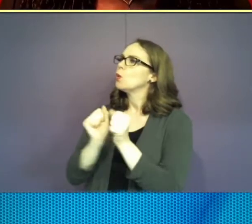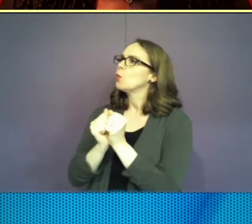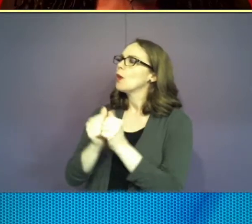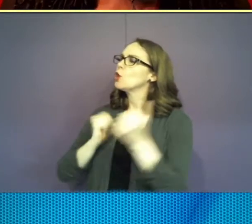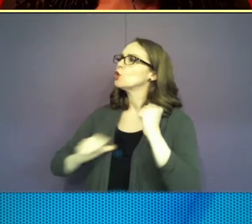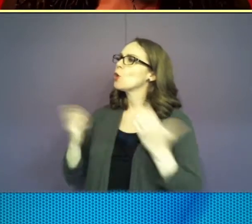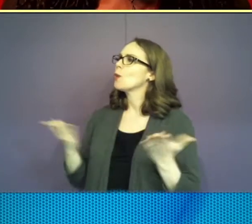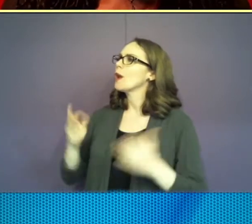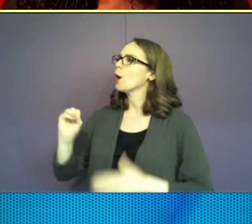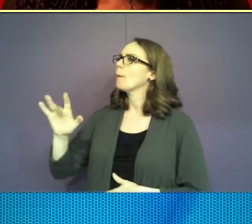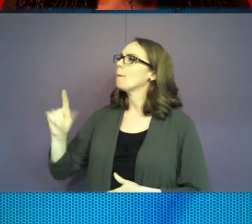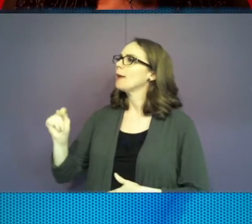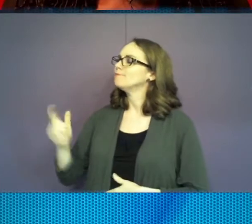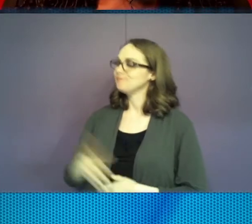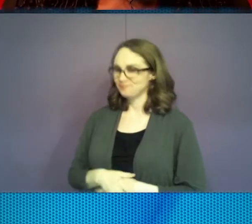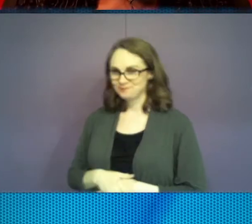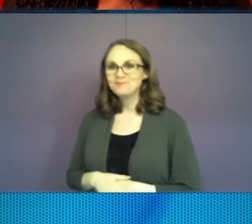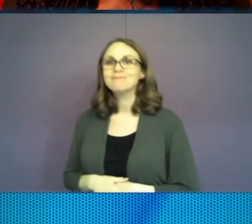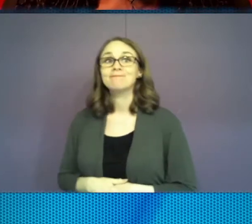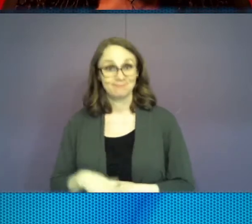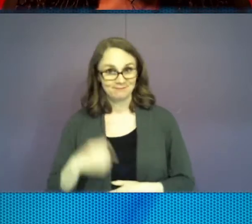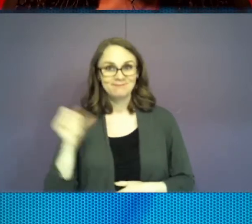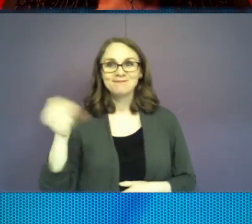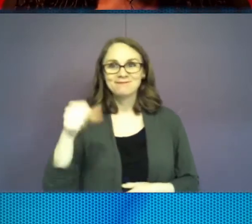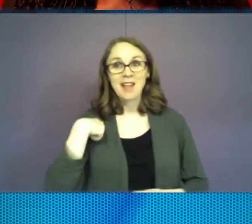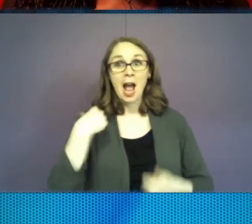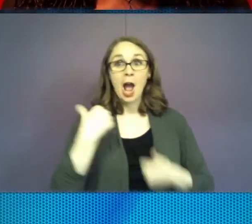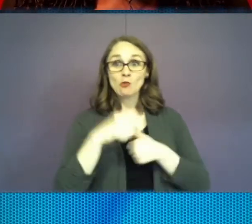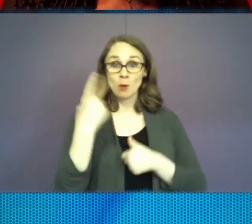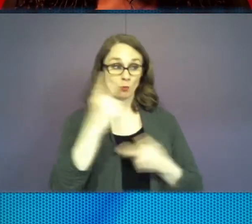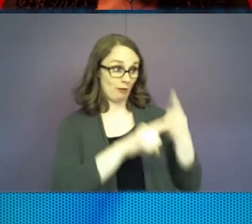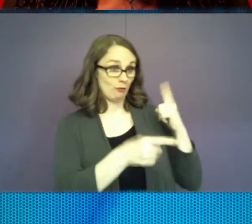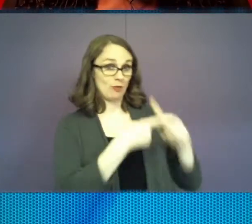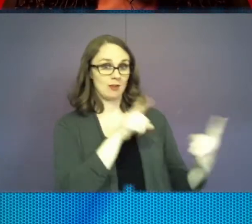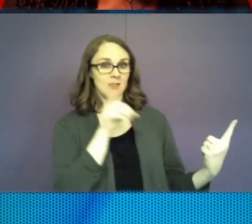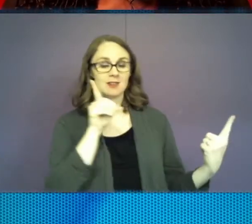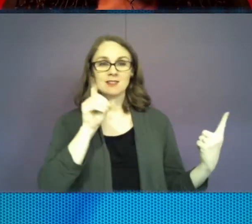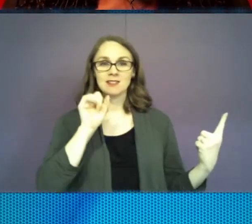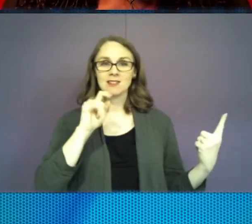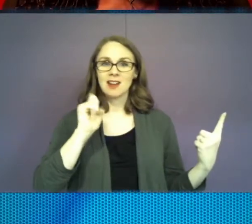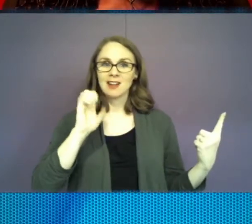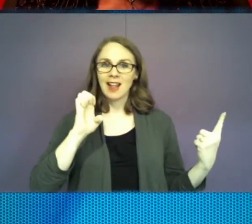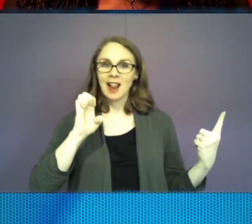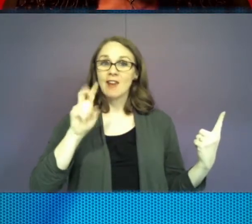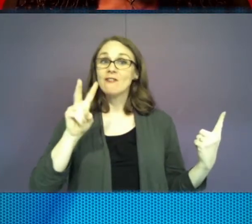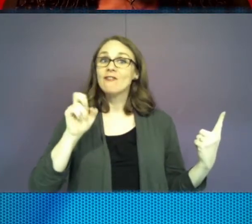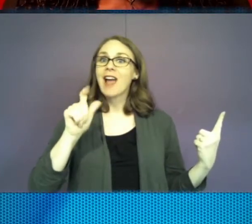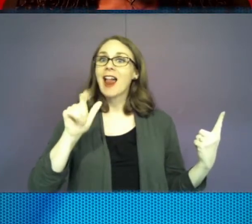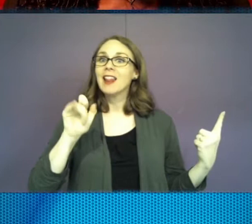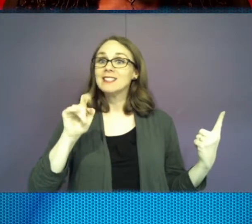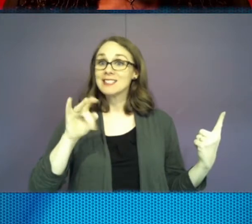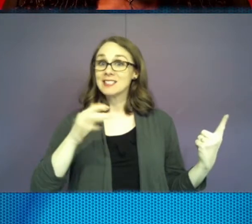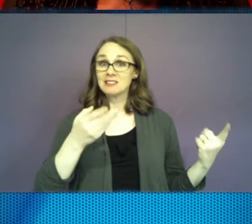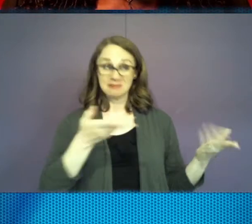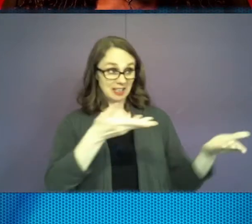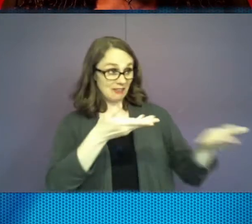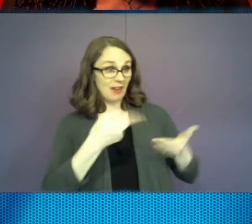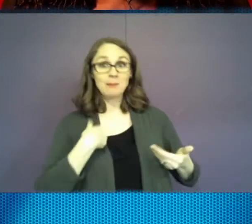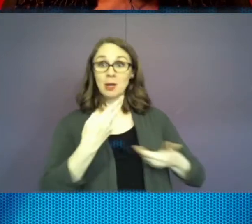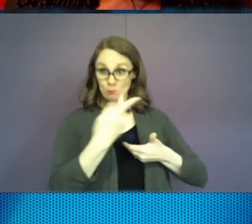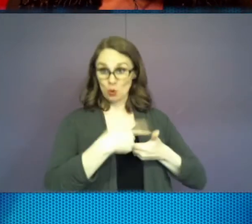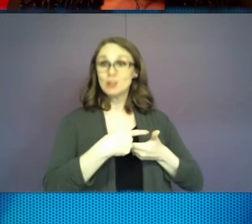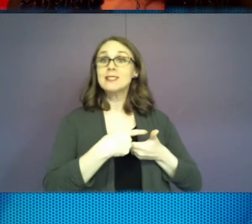here at the Met. Yeah, I remember a friend, Daniel Valentin, he invited me to participate